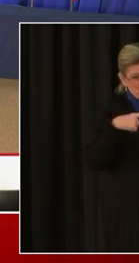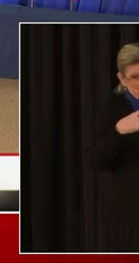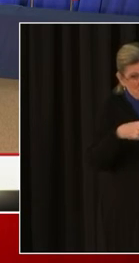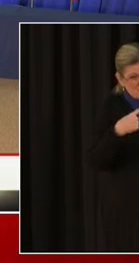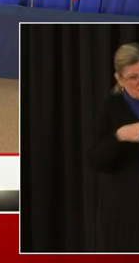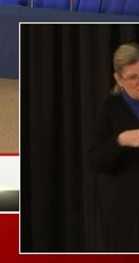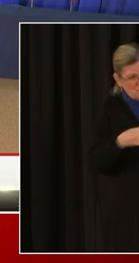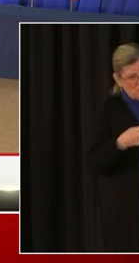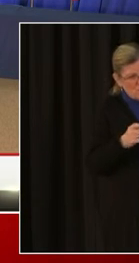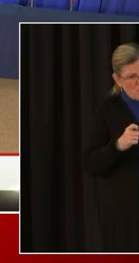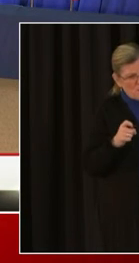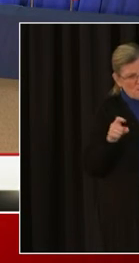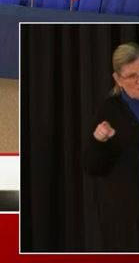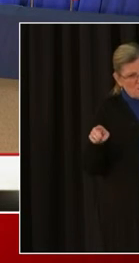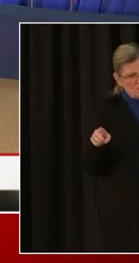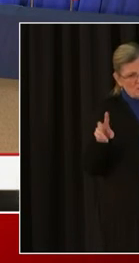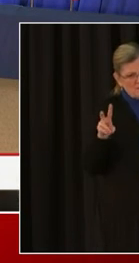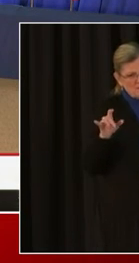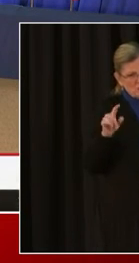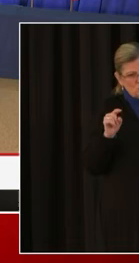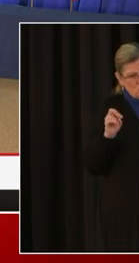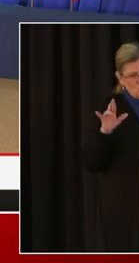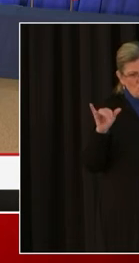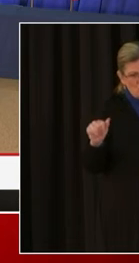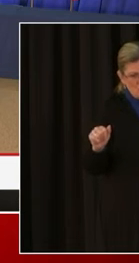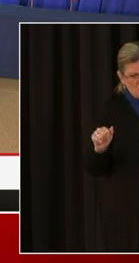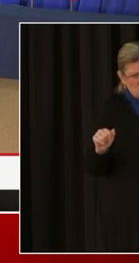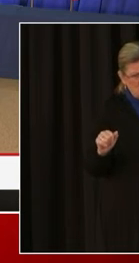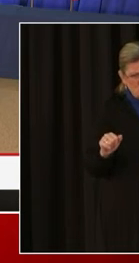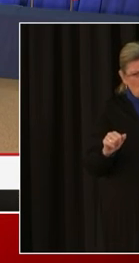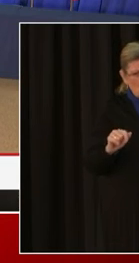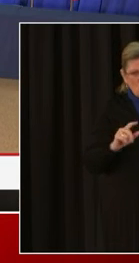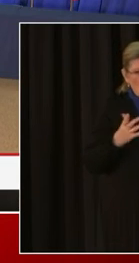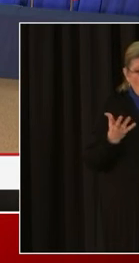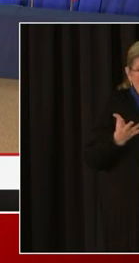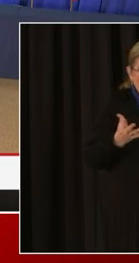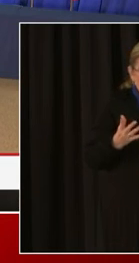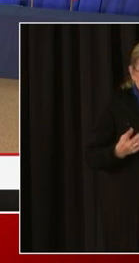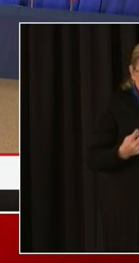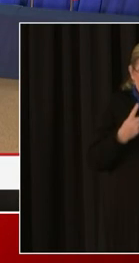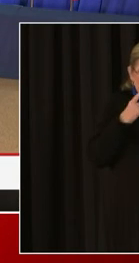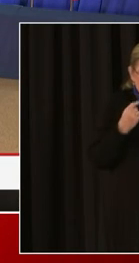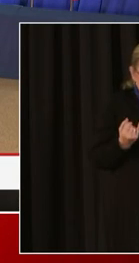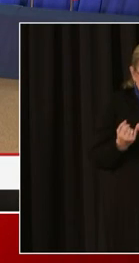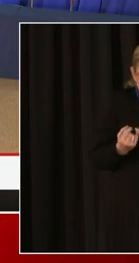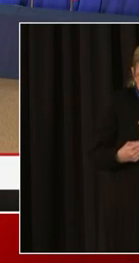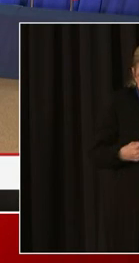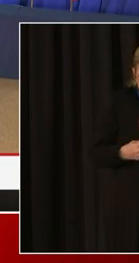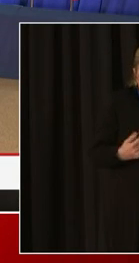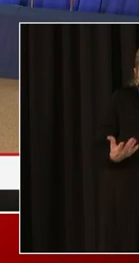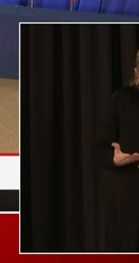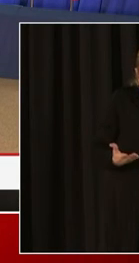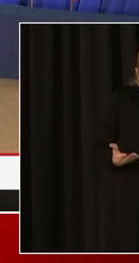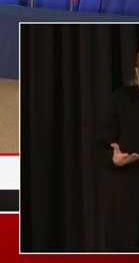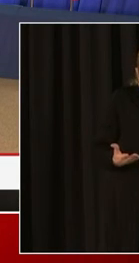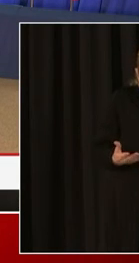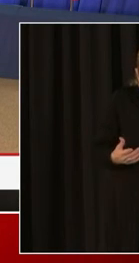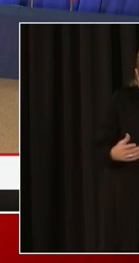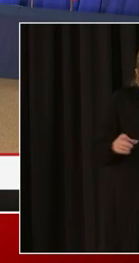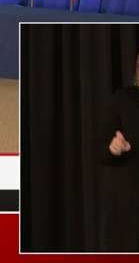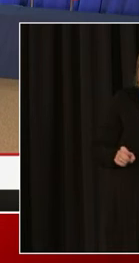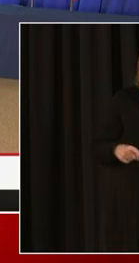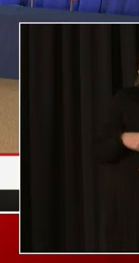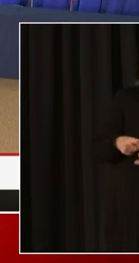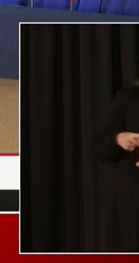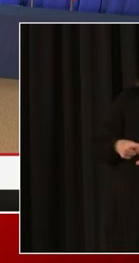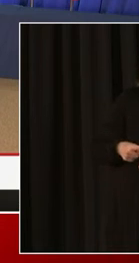from Victoria joining us online. What is the isolation protocol if a kid tests positive? Will the classmates be automatically